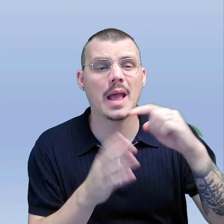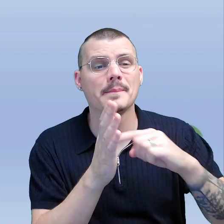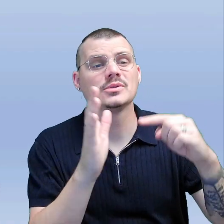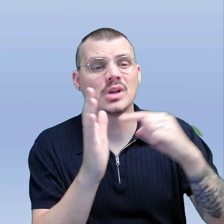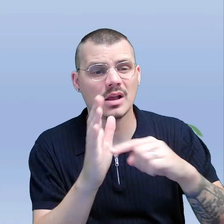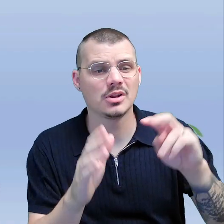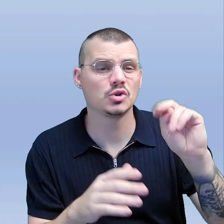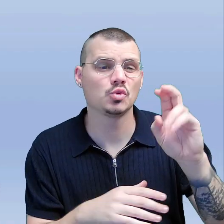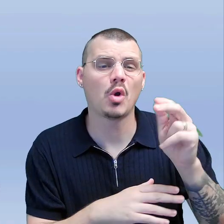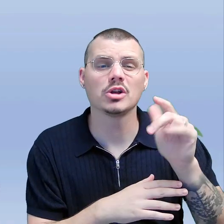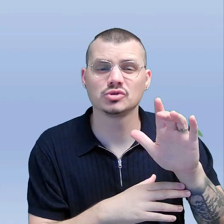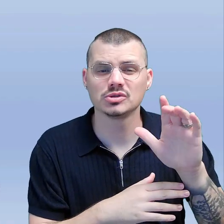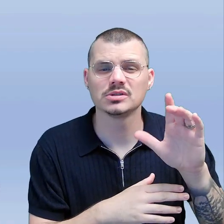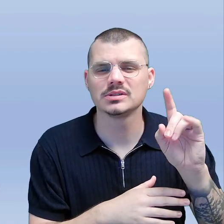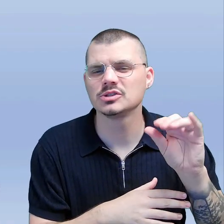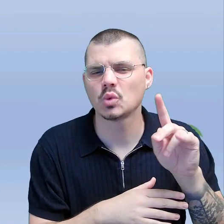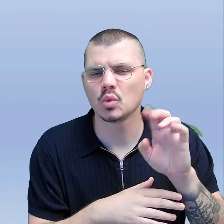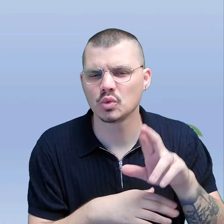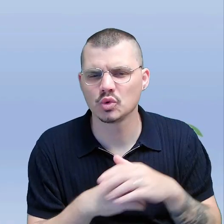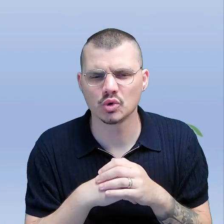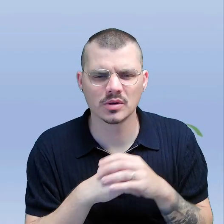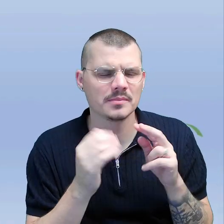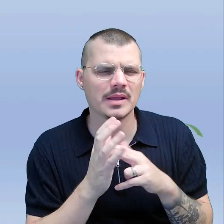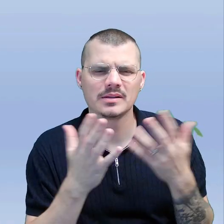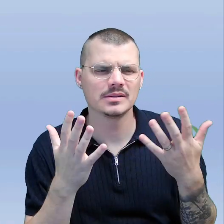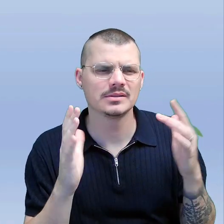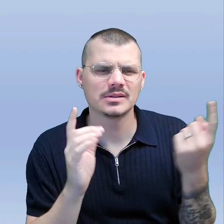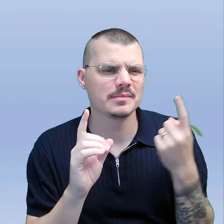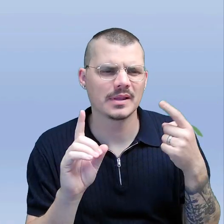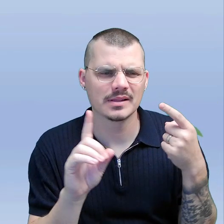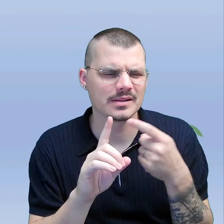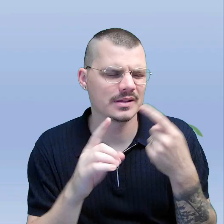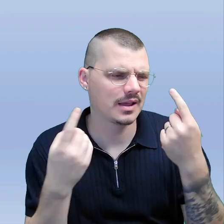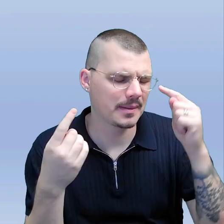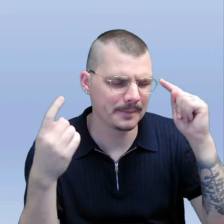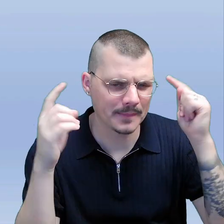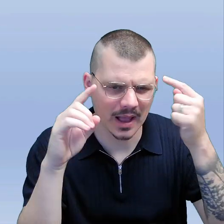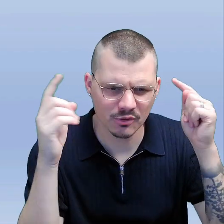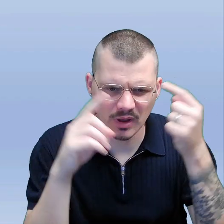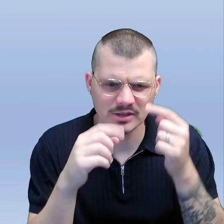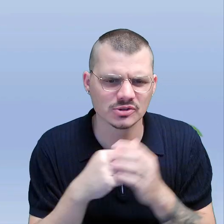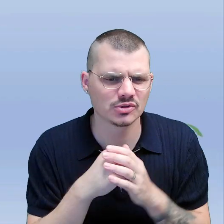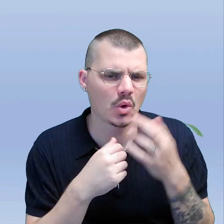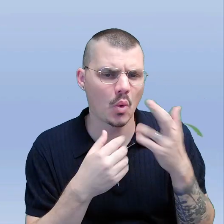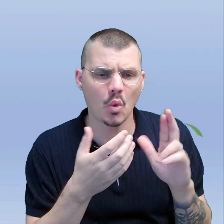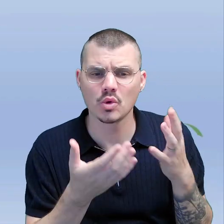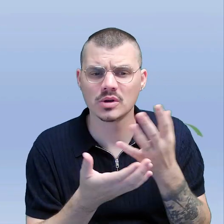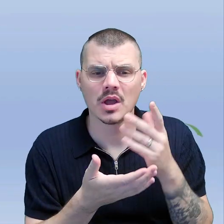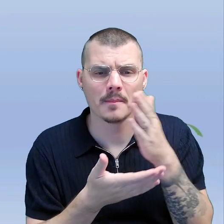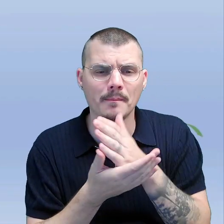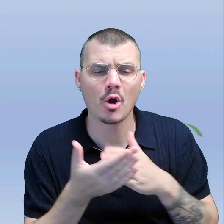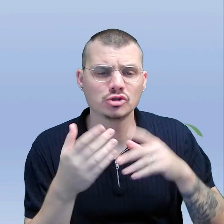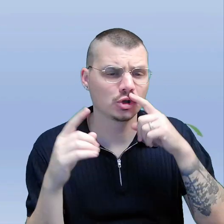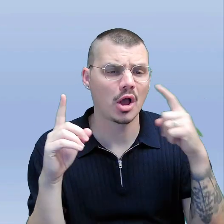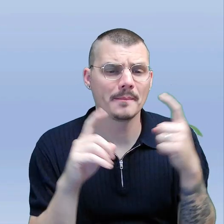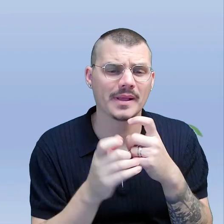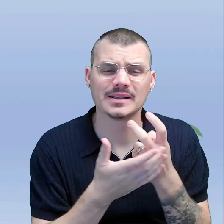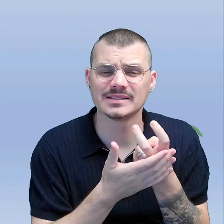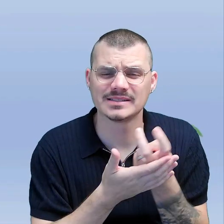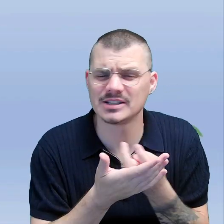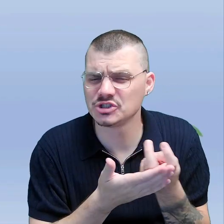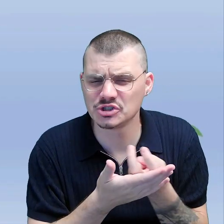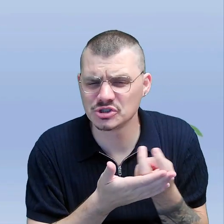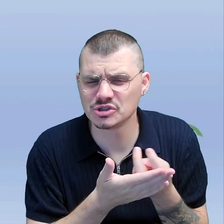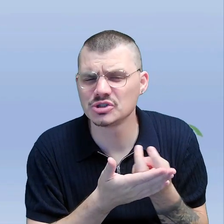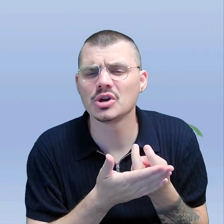disorder. The options would be something like migraines or partial complex seizures or